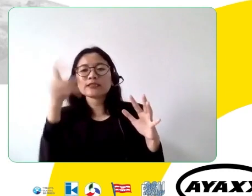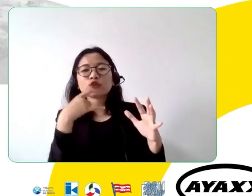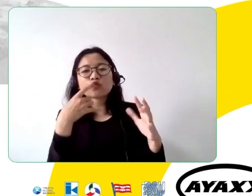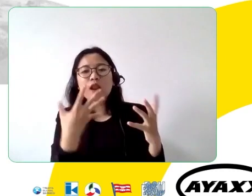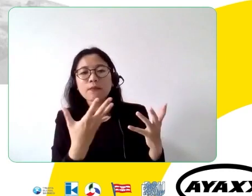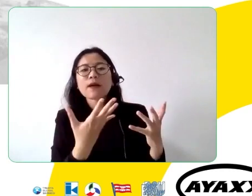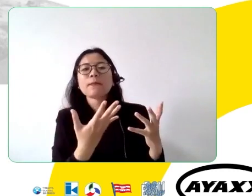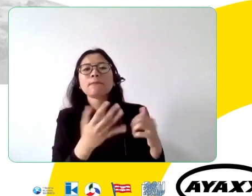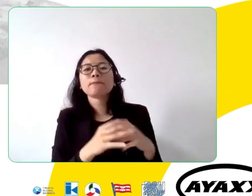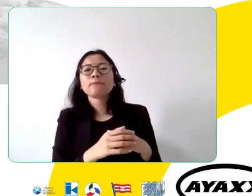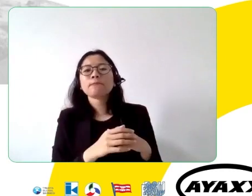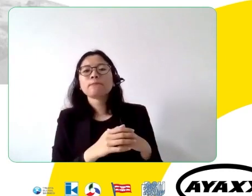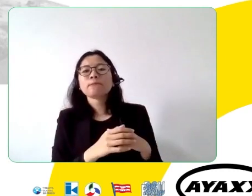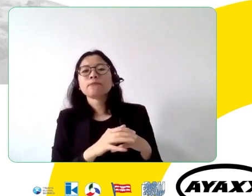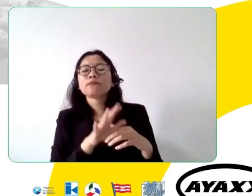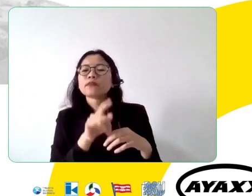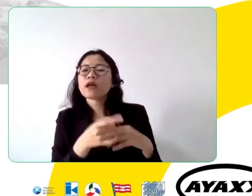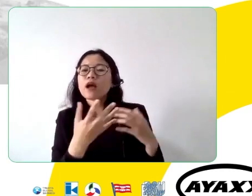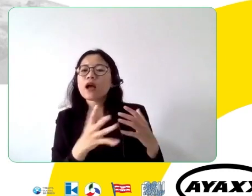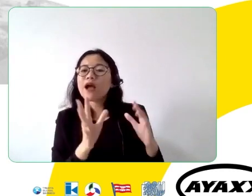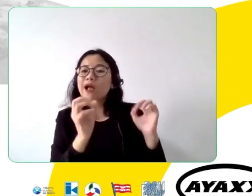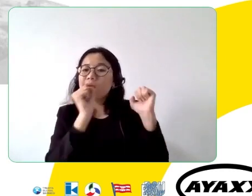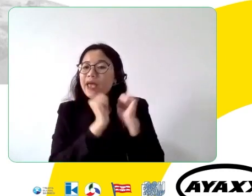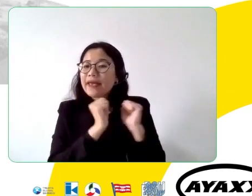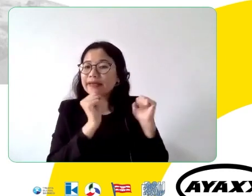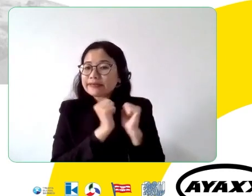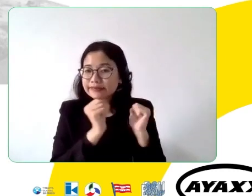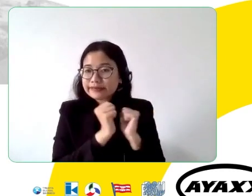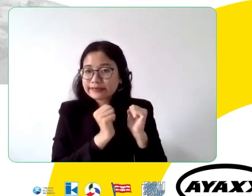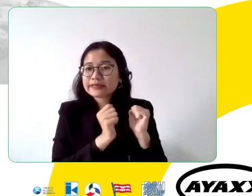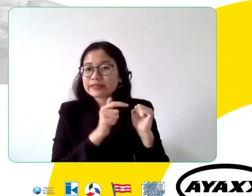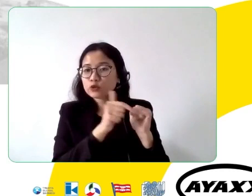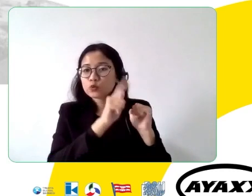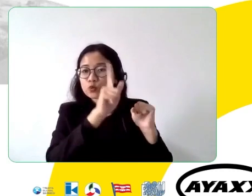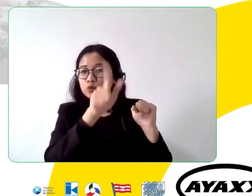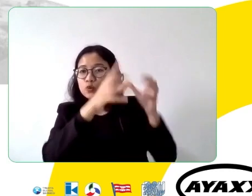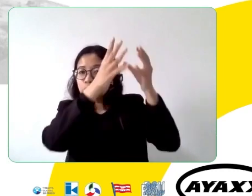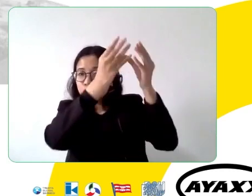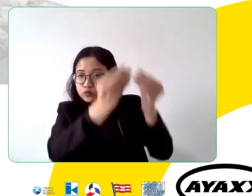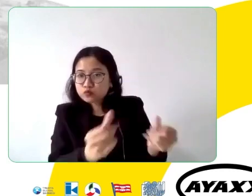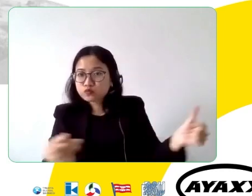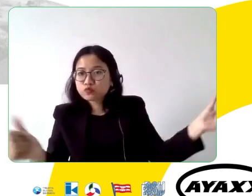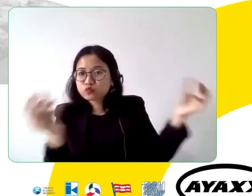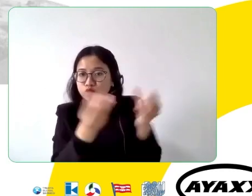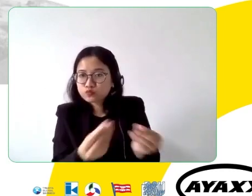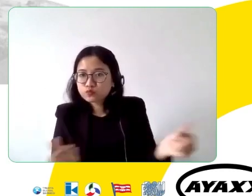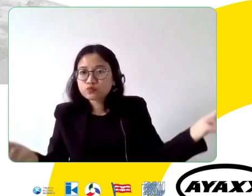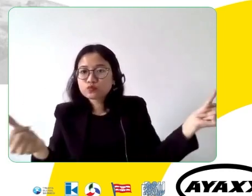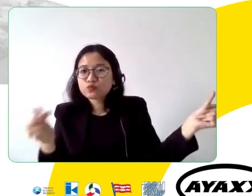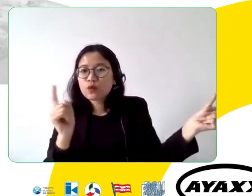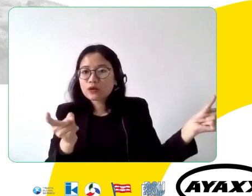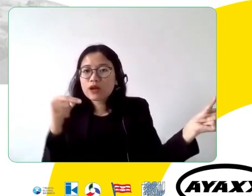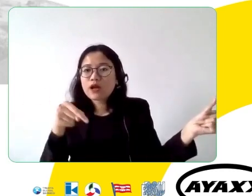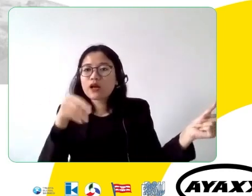ice, sea ice, yeah, on the North Polar, yeah, becoming